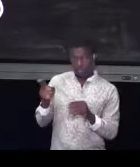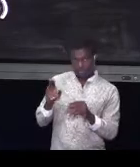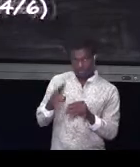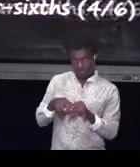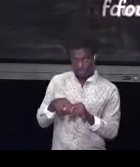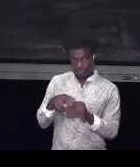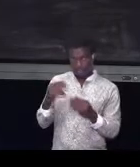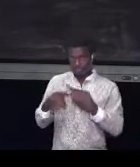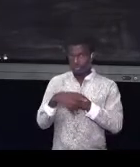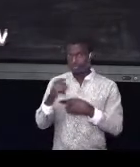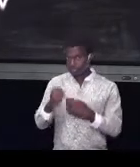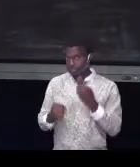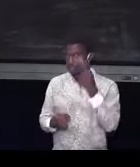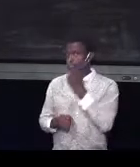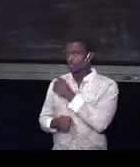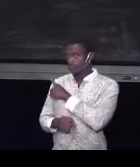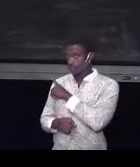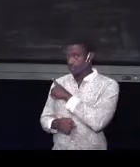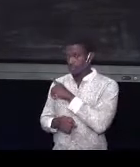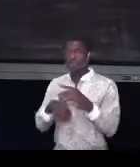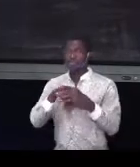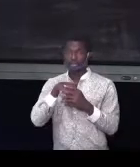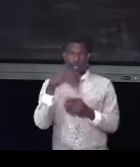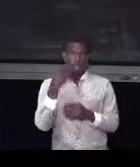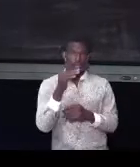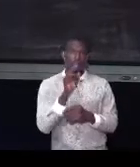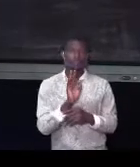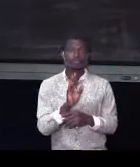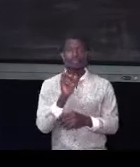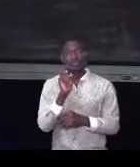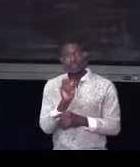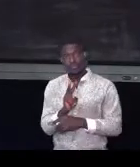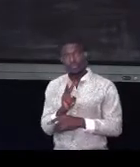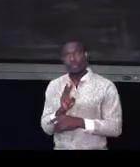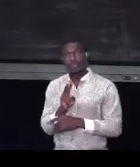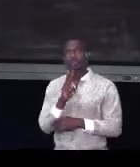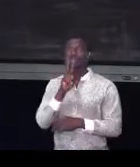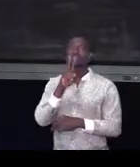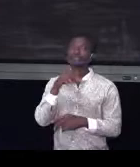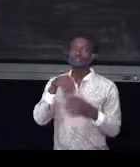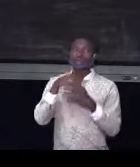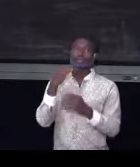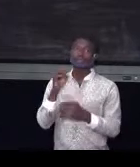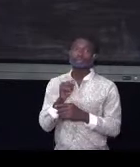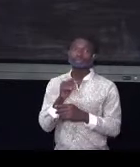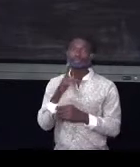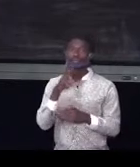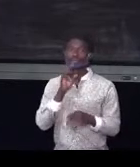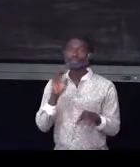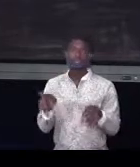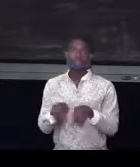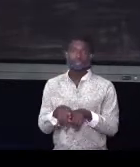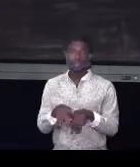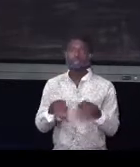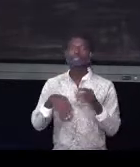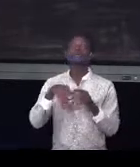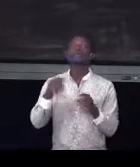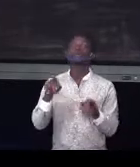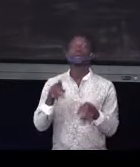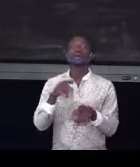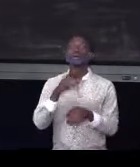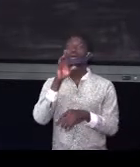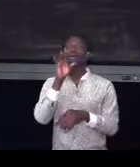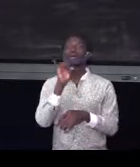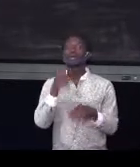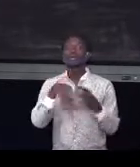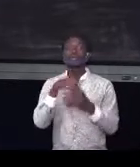increase the rooms. Now we have 8 out of 12. So 2 out of 3 is still the same as 8 out of 12 because I have not